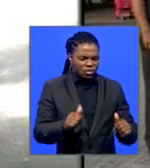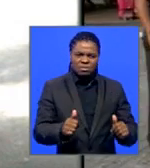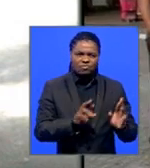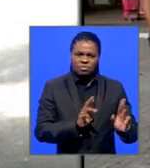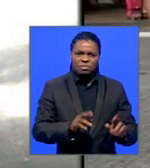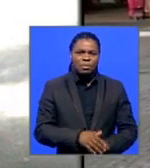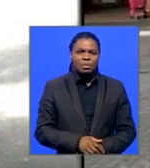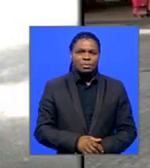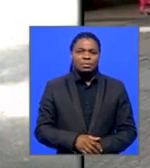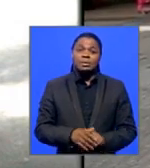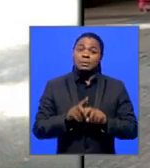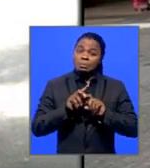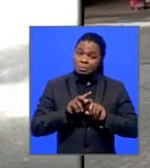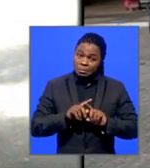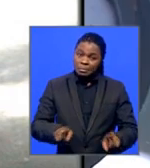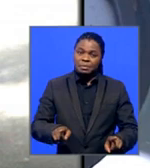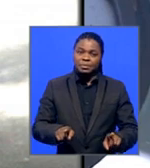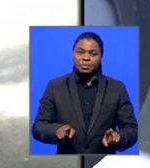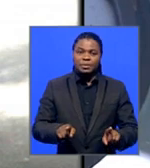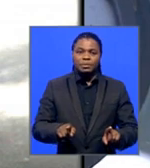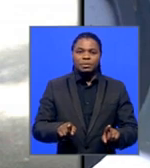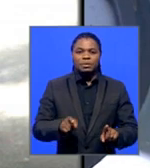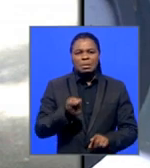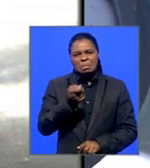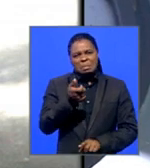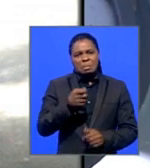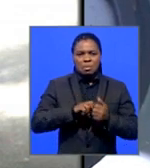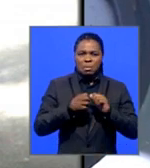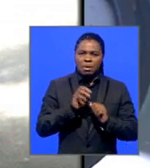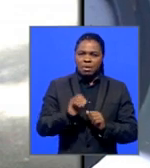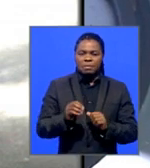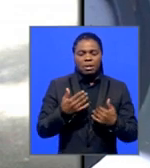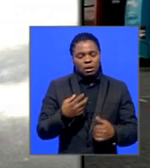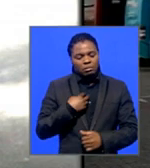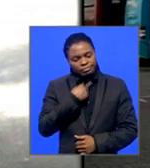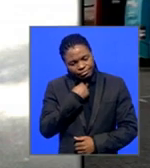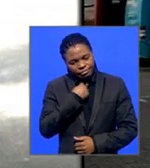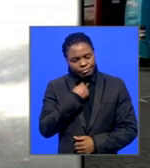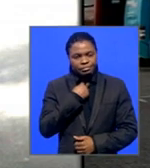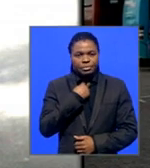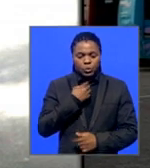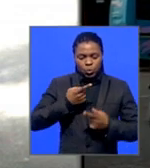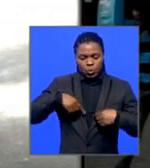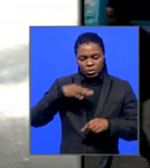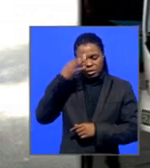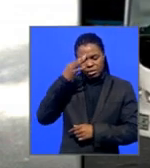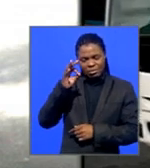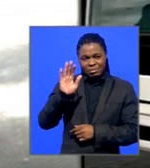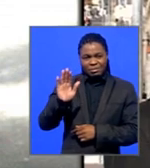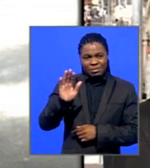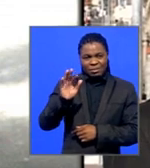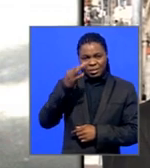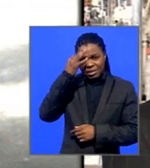we can, but only just small problem or disappointment from government side, where